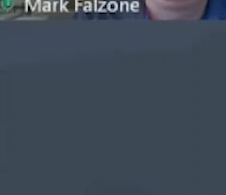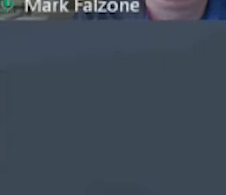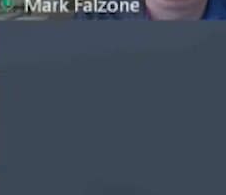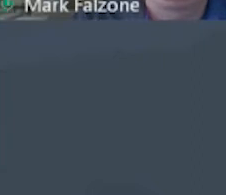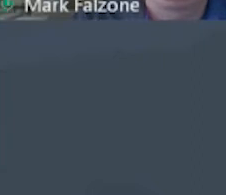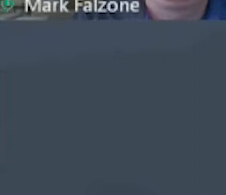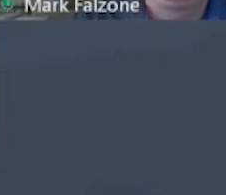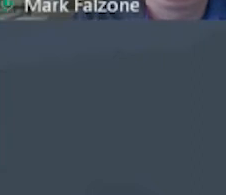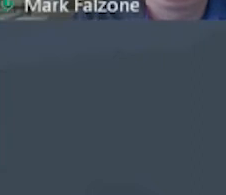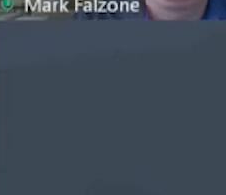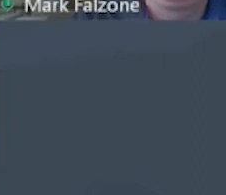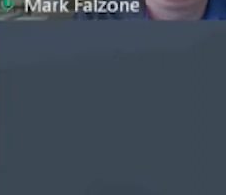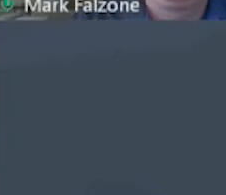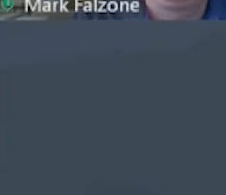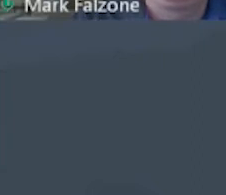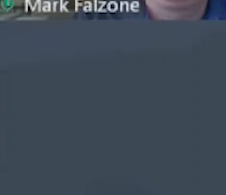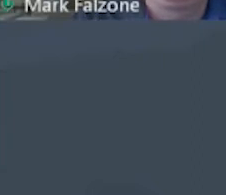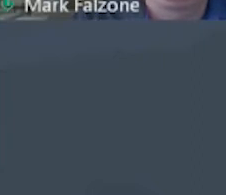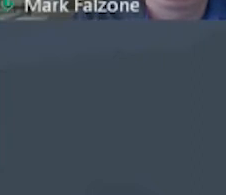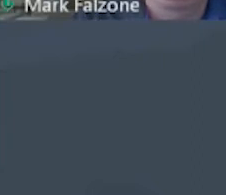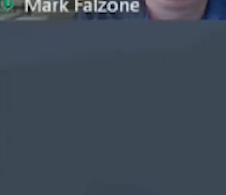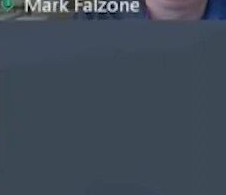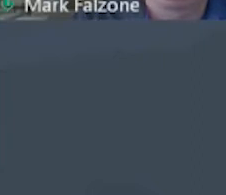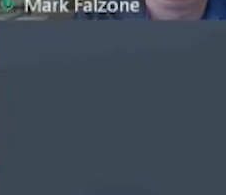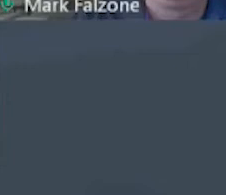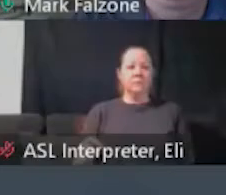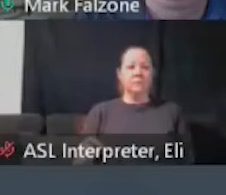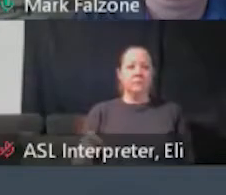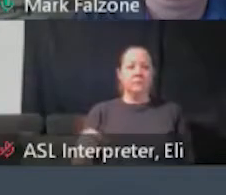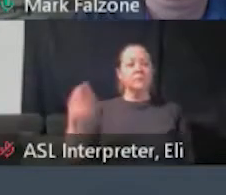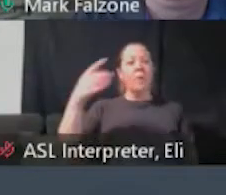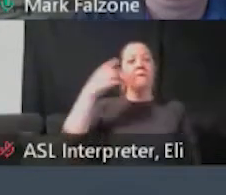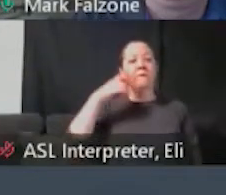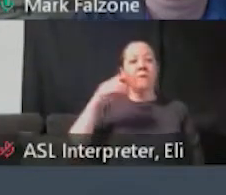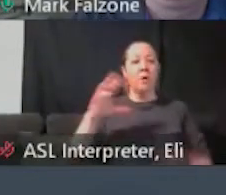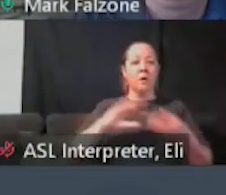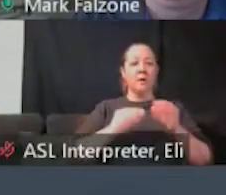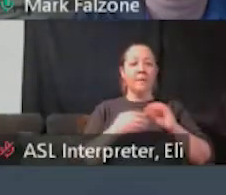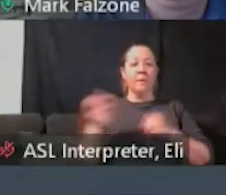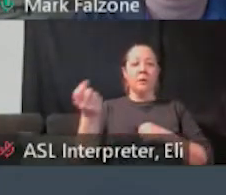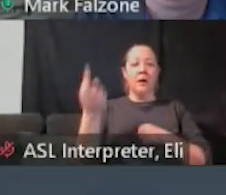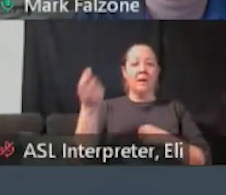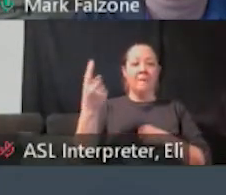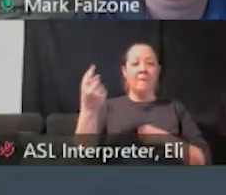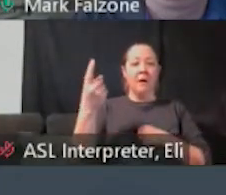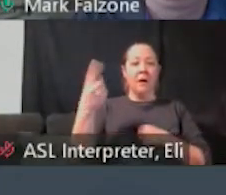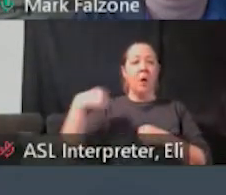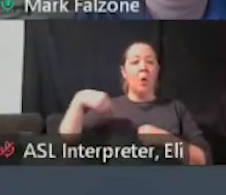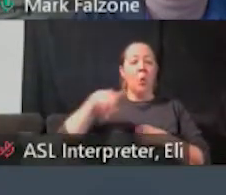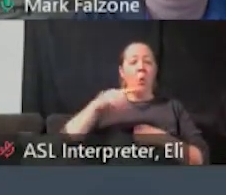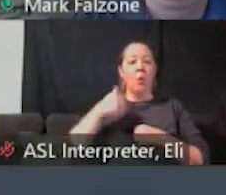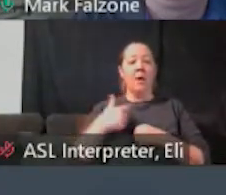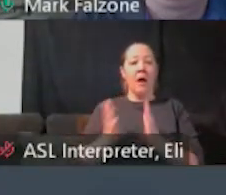have a number of people signed up. I'm going to go through all the names and just to see who signed up and to